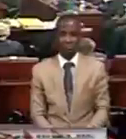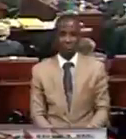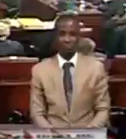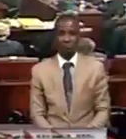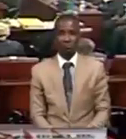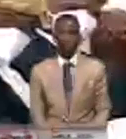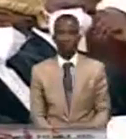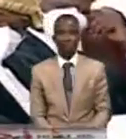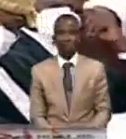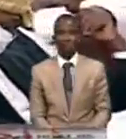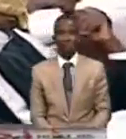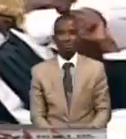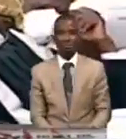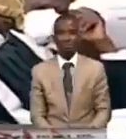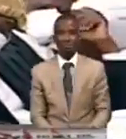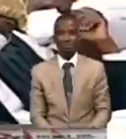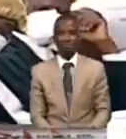My Lord, with respect,